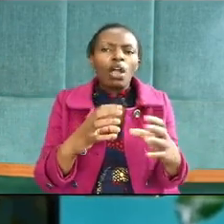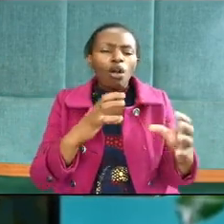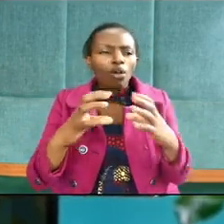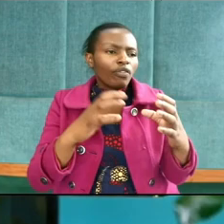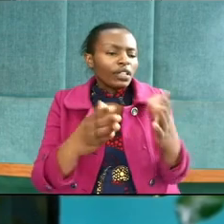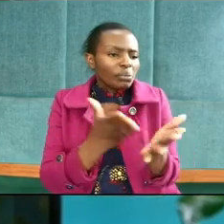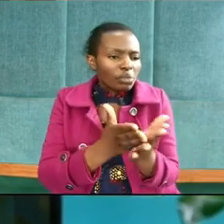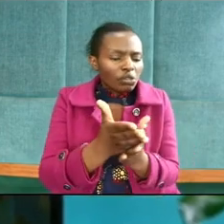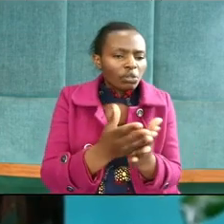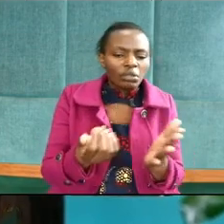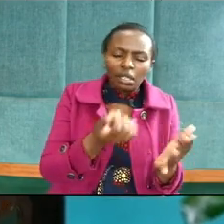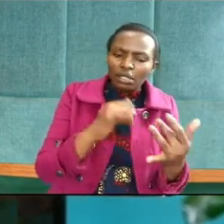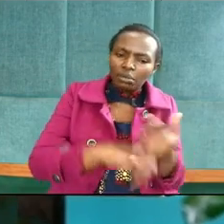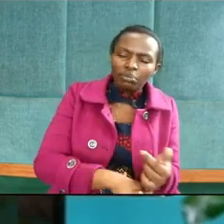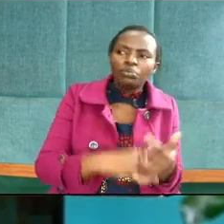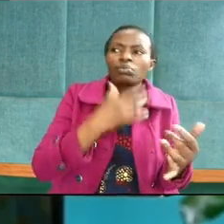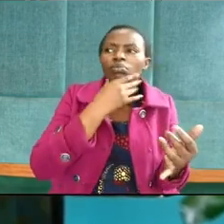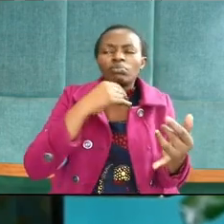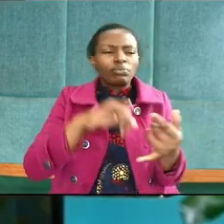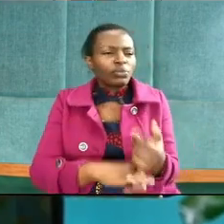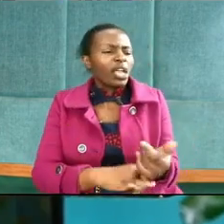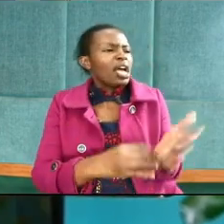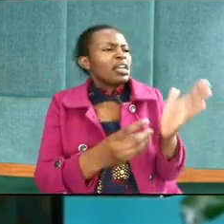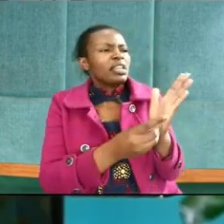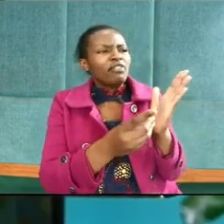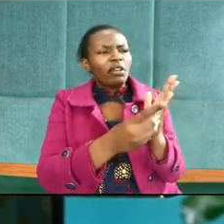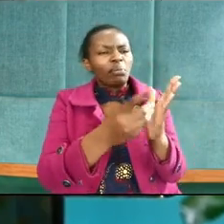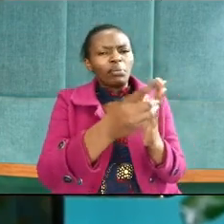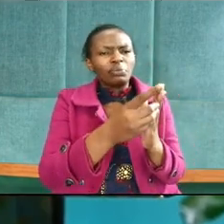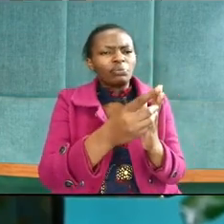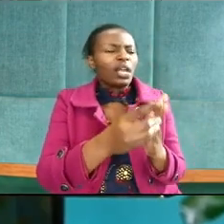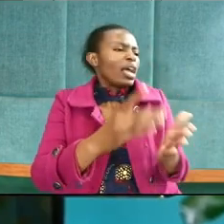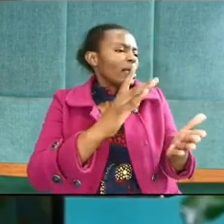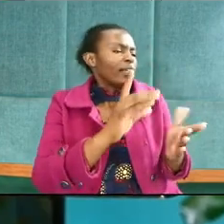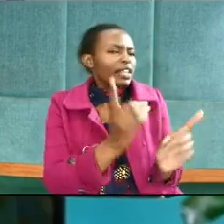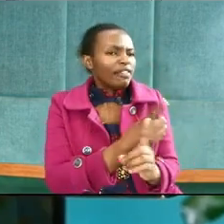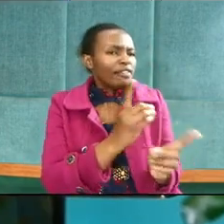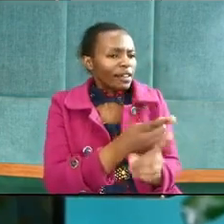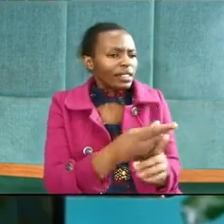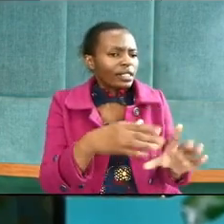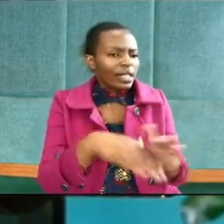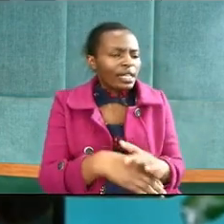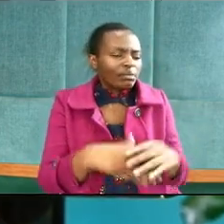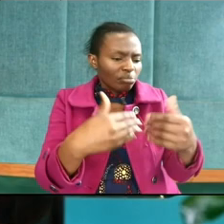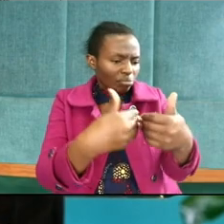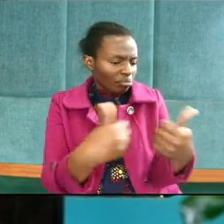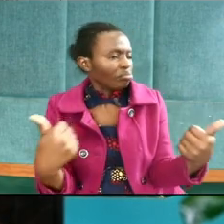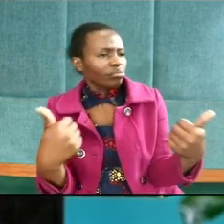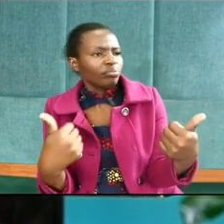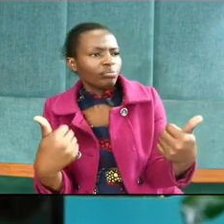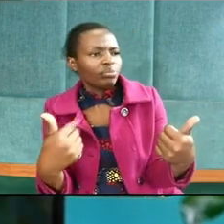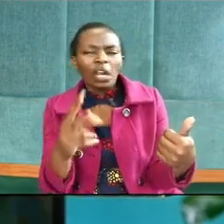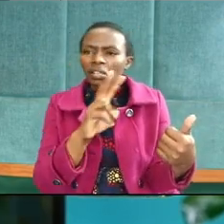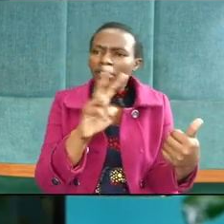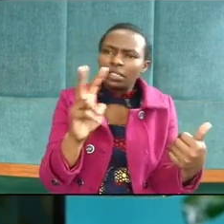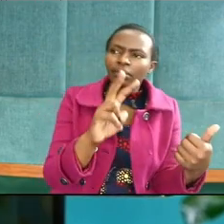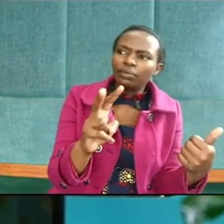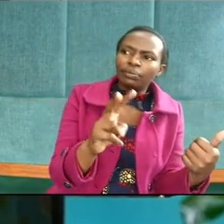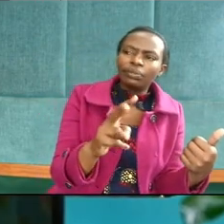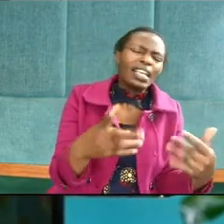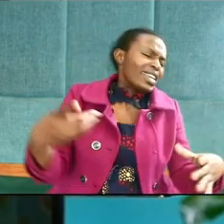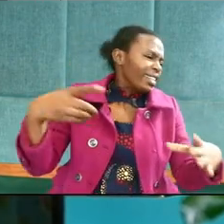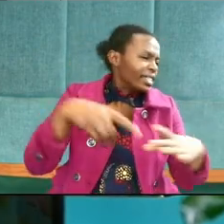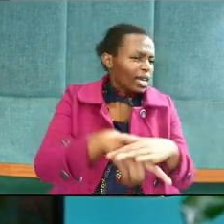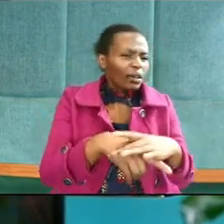developmental loneliness, there is significant separations that may be seen. In